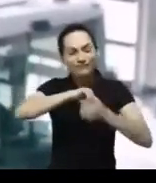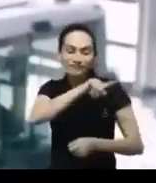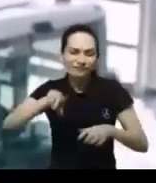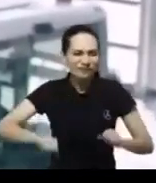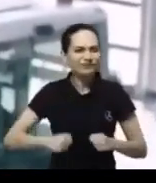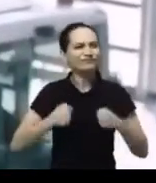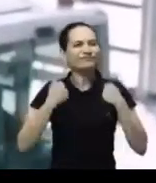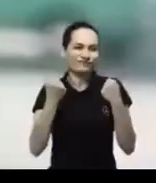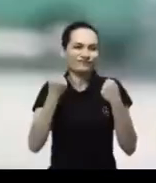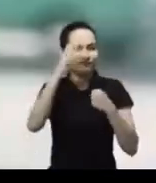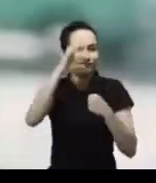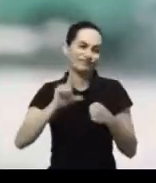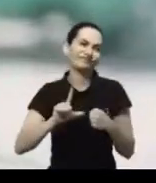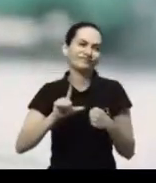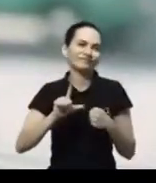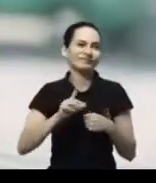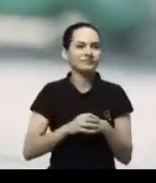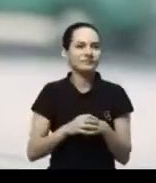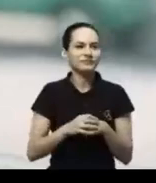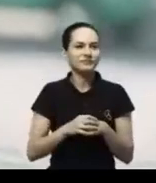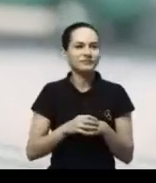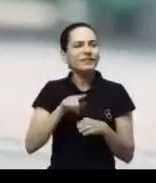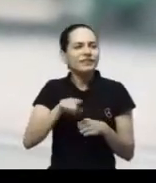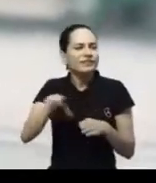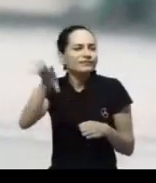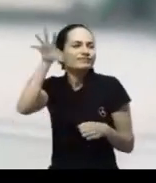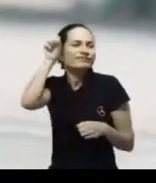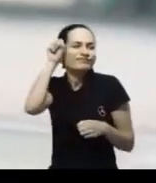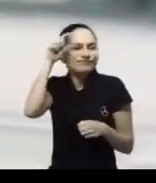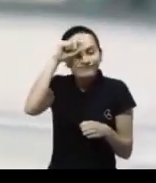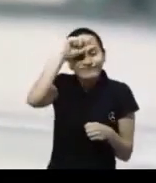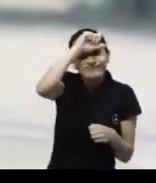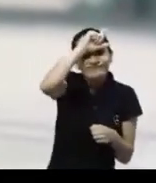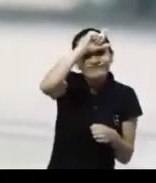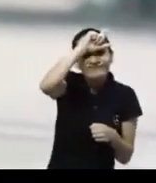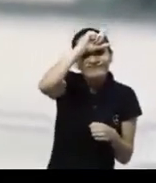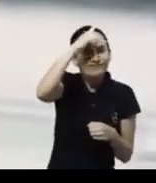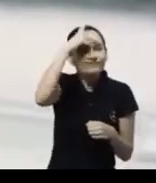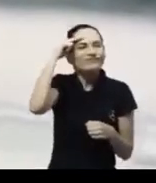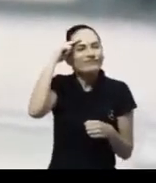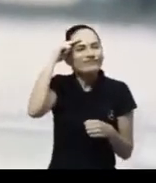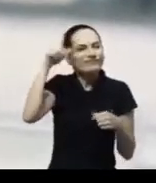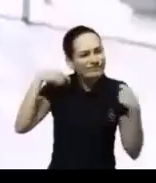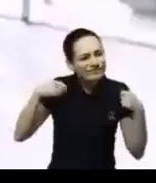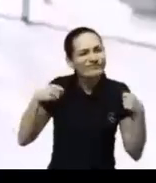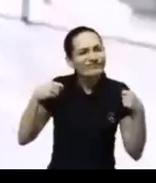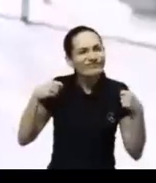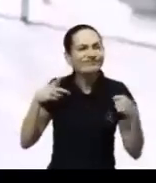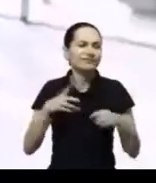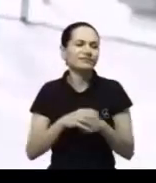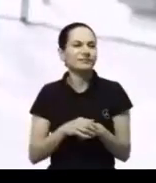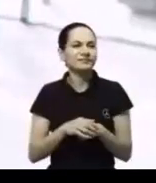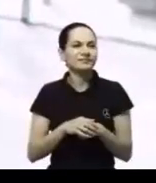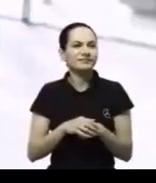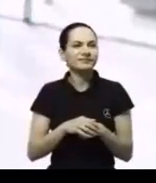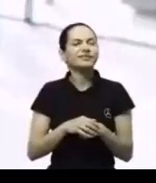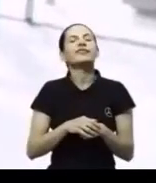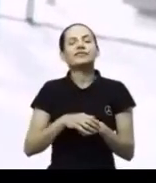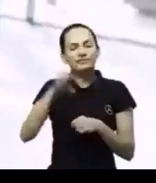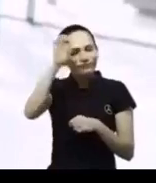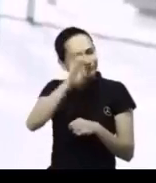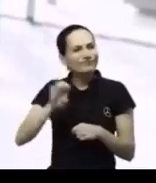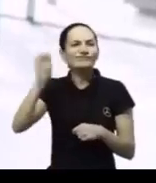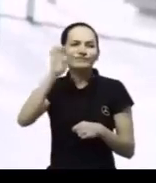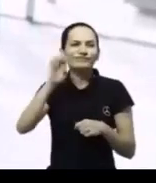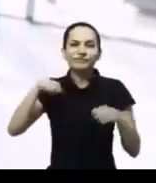have with your customers. I see that you really hear their needs and know what they're willing to pay for. And that's something that we in Europe